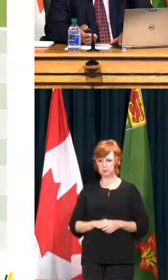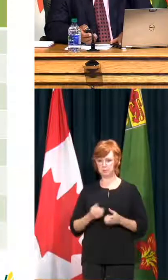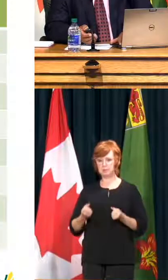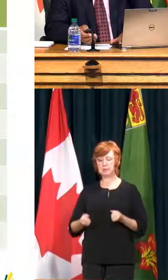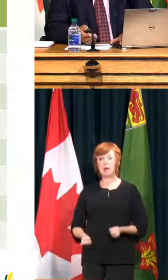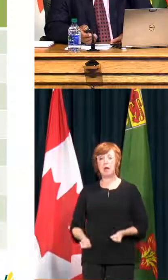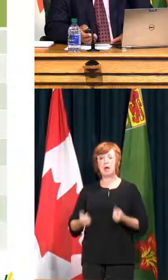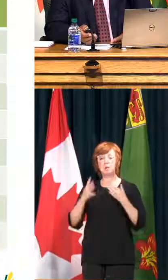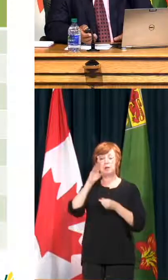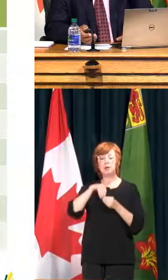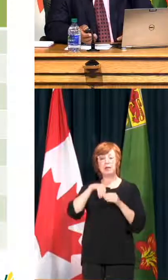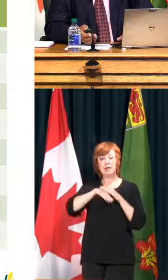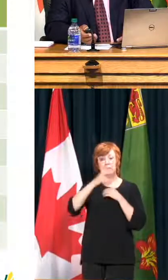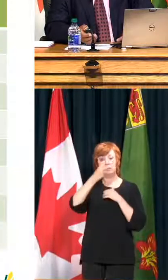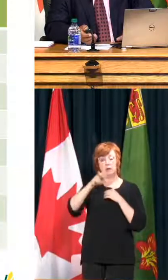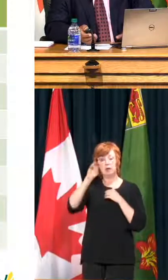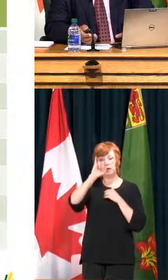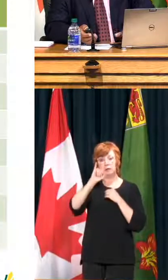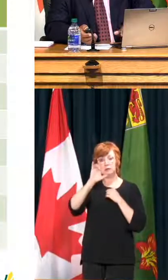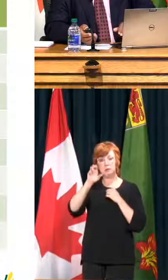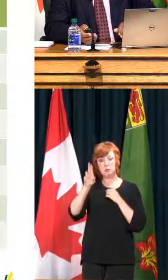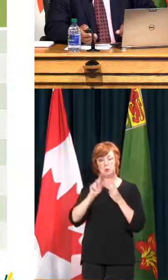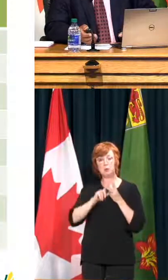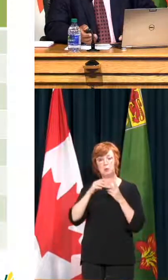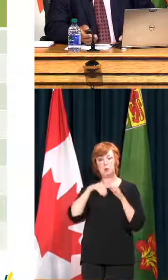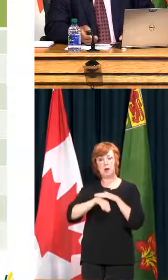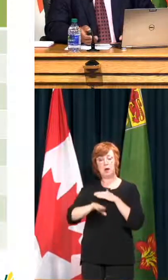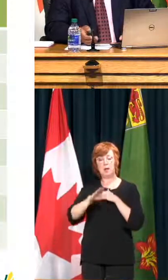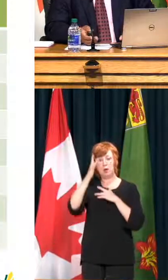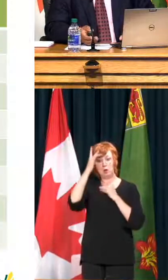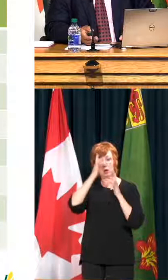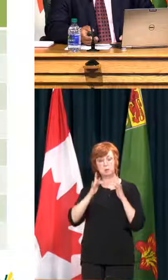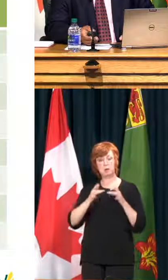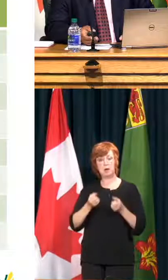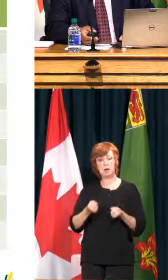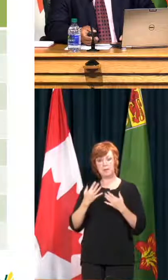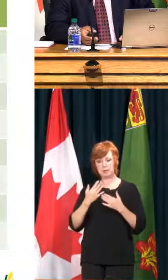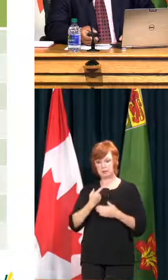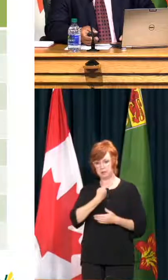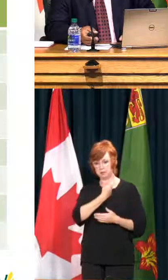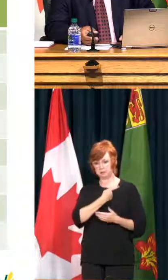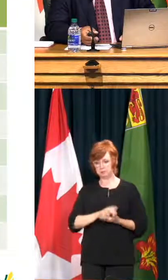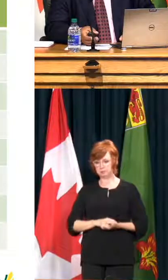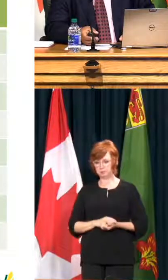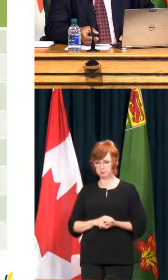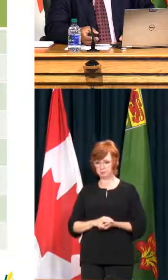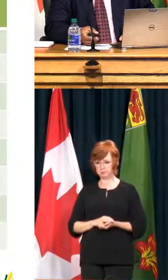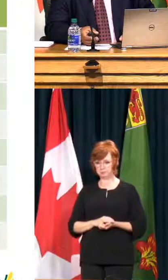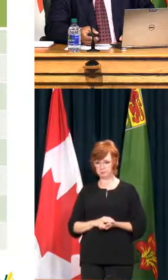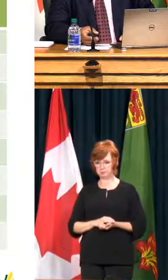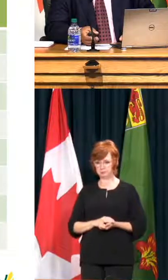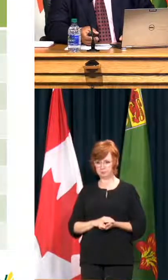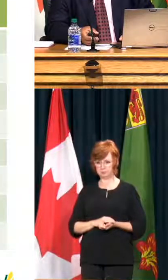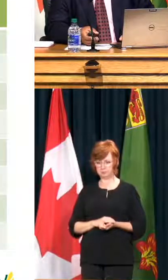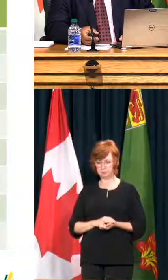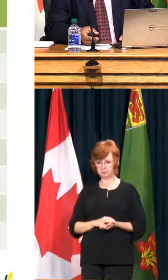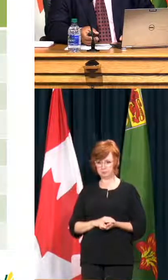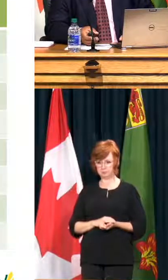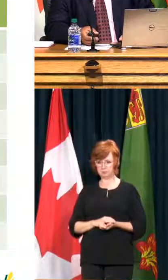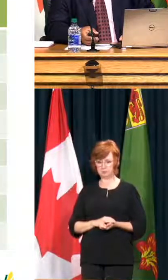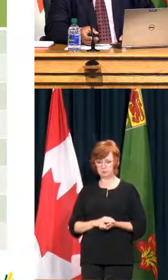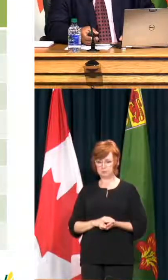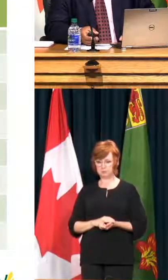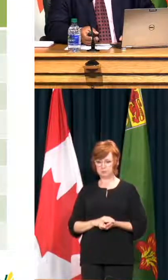ICU and hospitalization rate, again, I did show this before as well, but I think some figures that have changed is